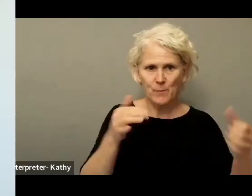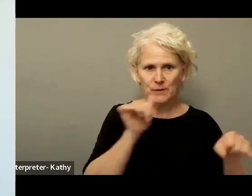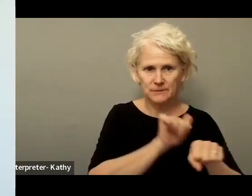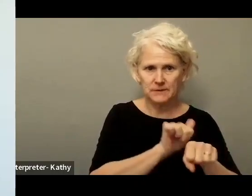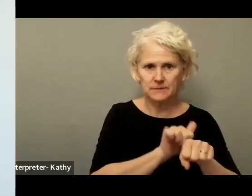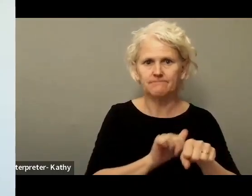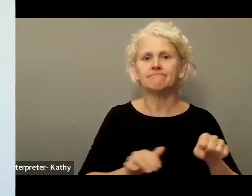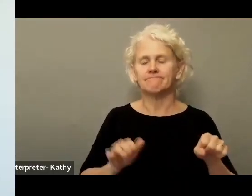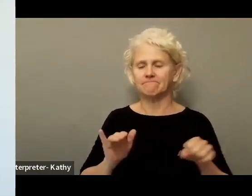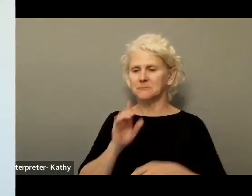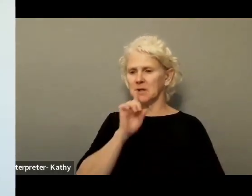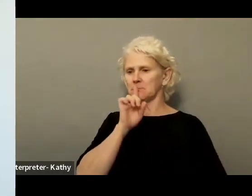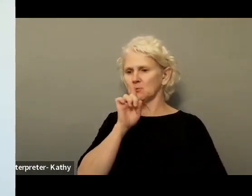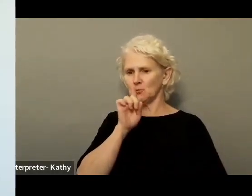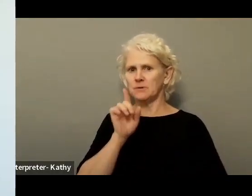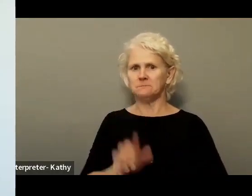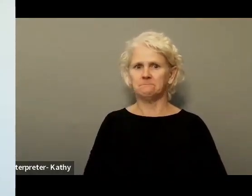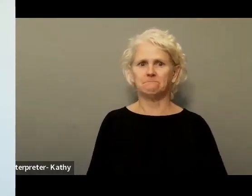Absolutely.